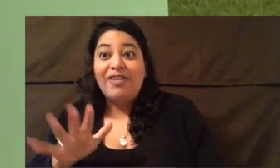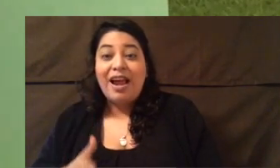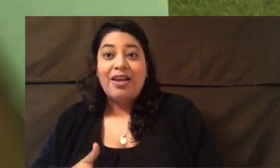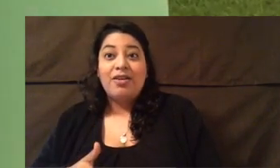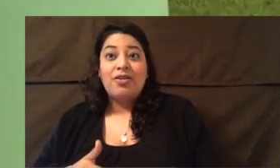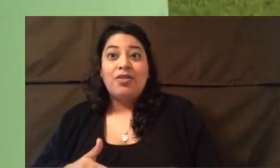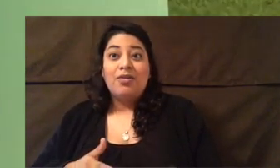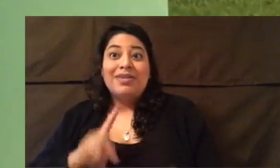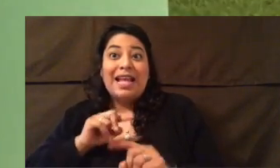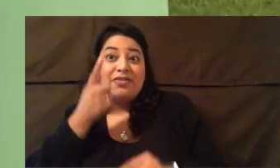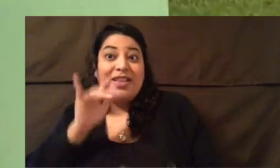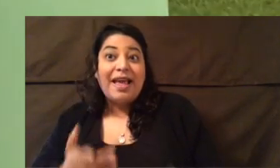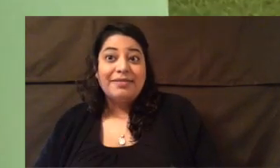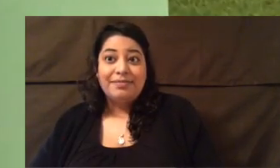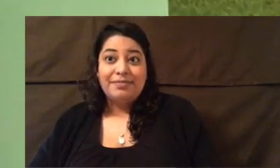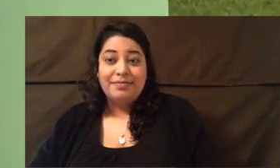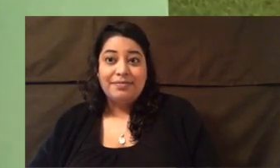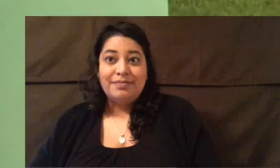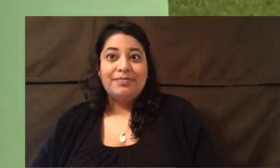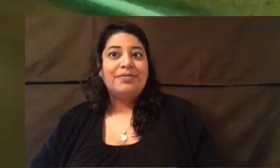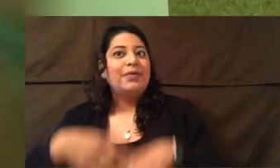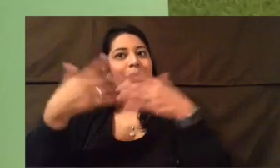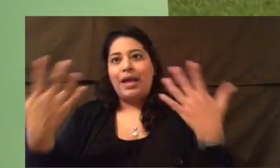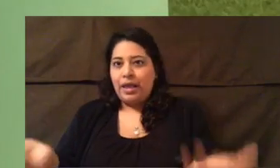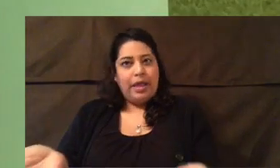plus 45, what is that going to give me?